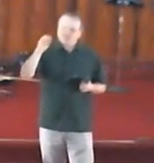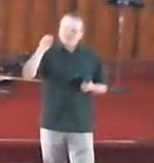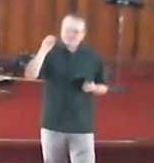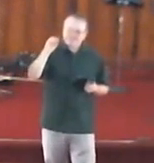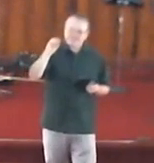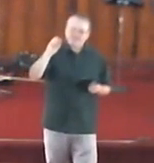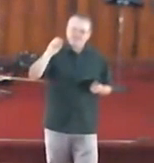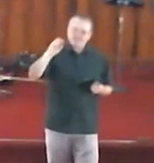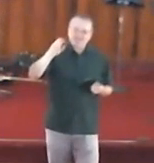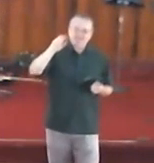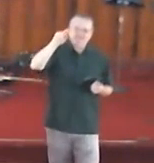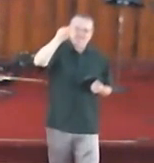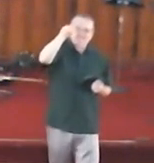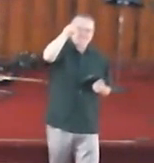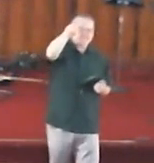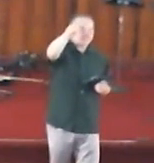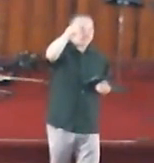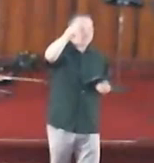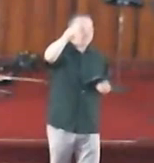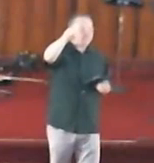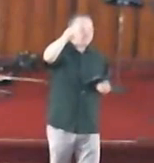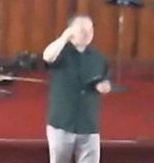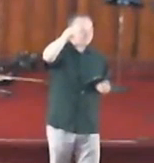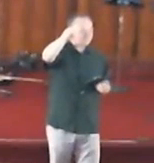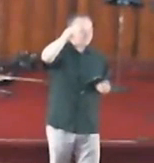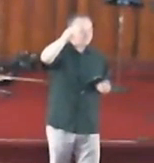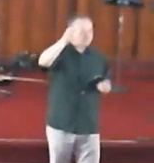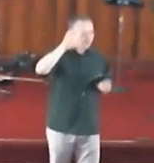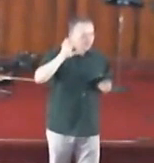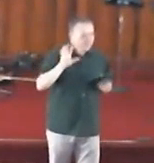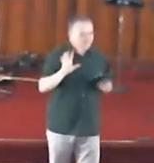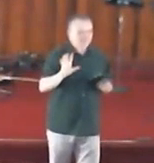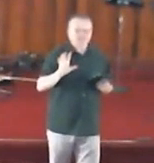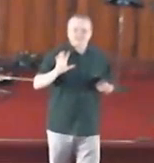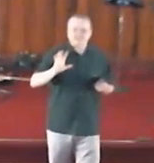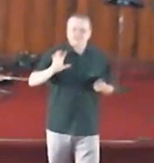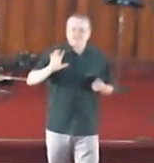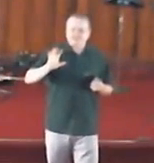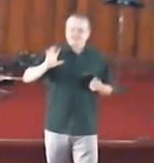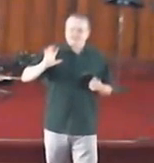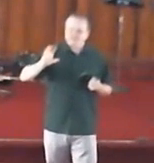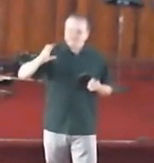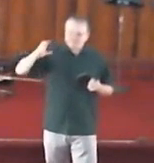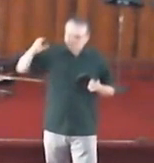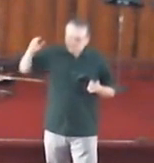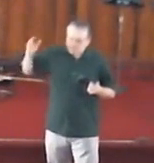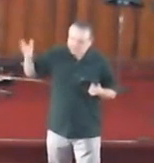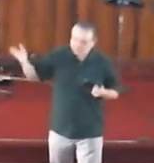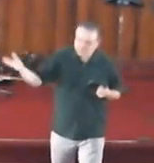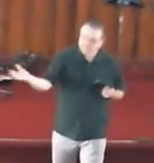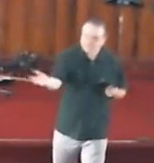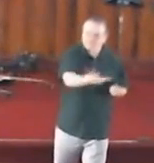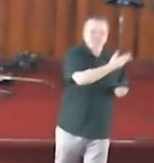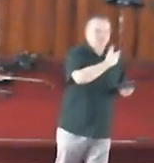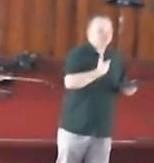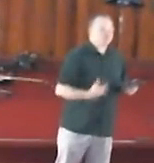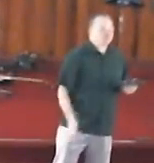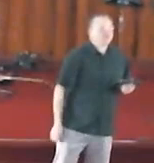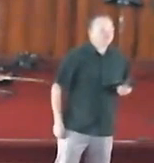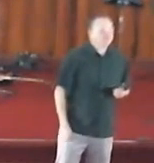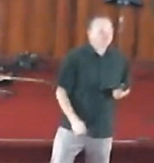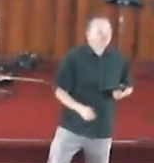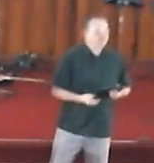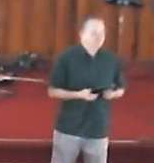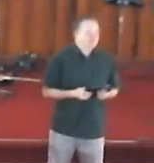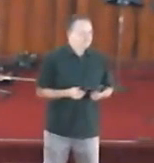Pero a veces la incredulidad bloquea el reconocer que el Espíritu Santo